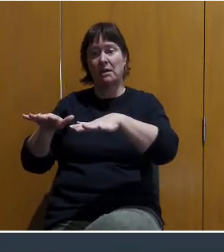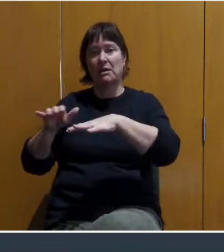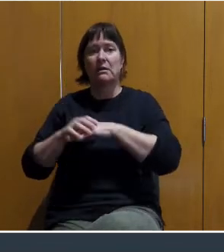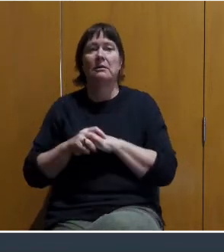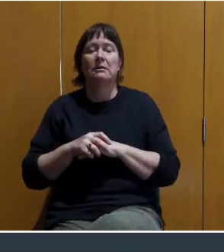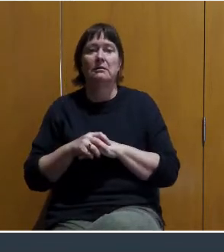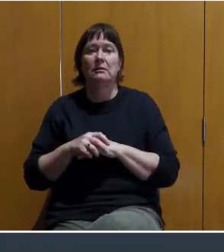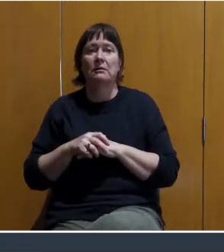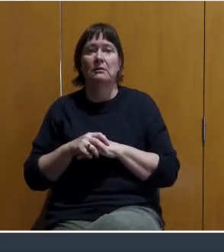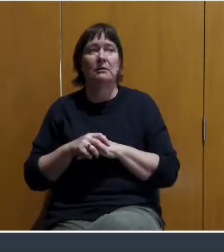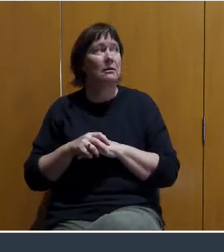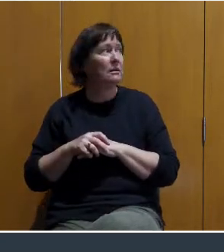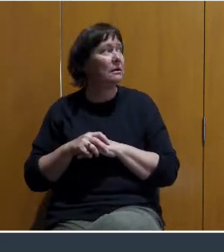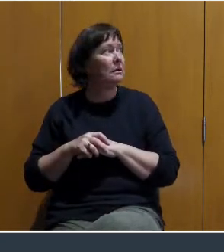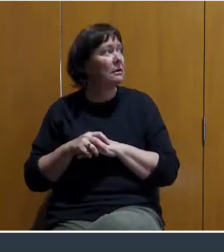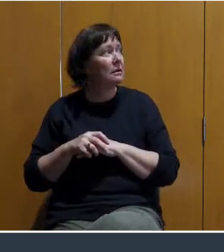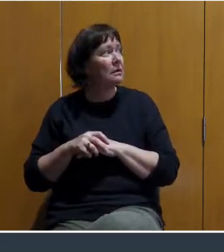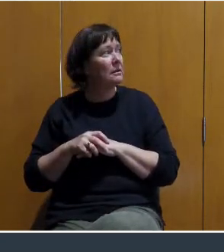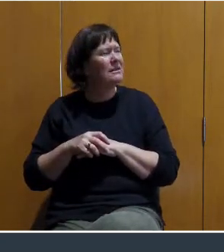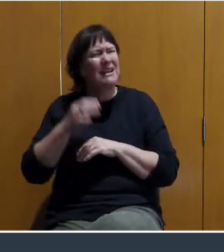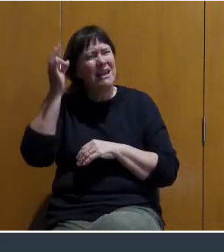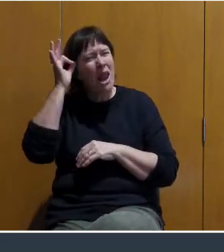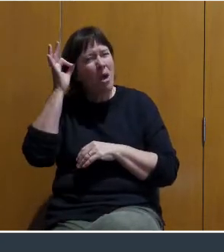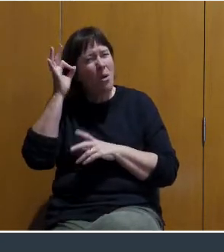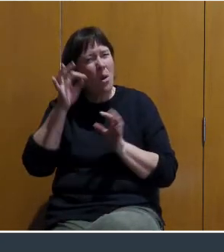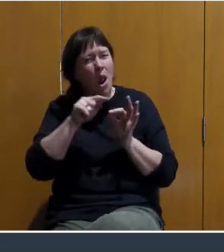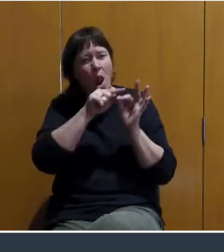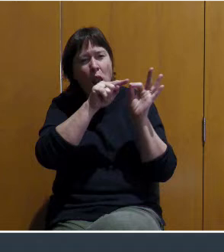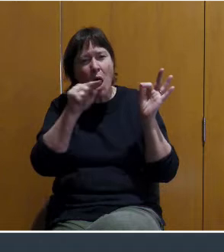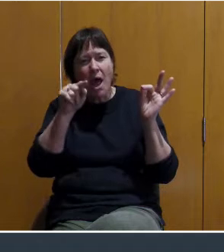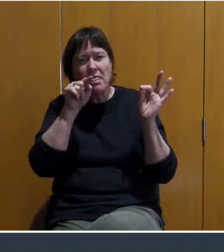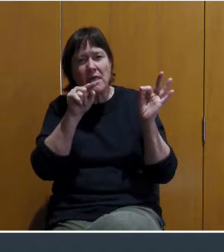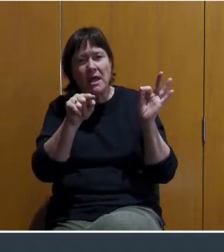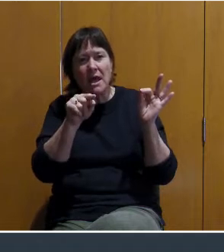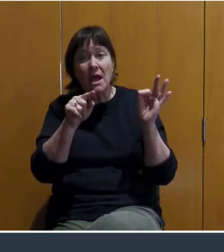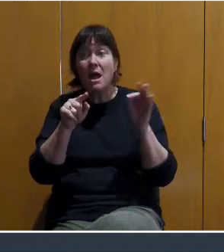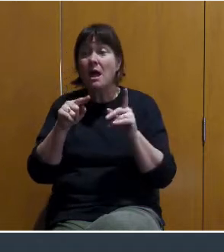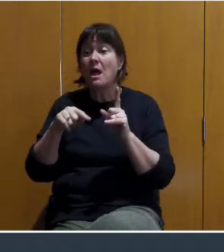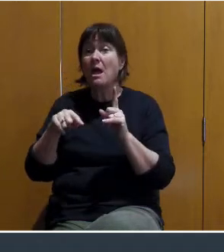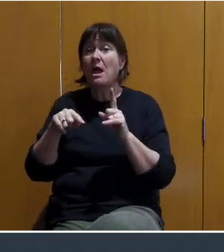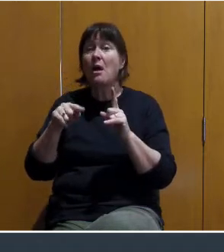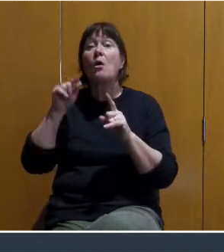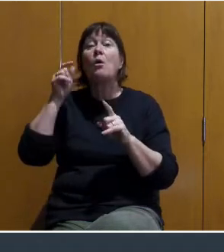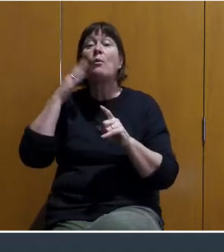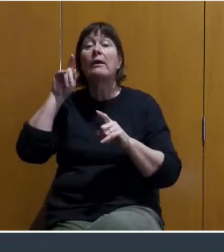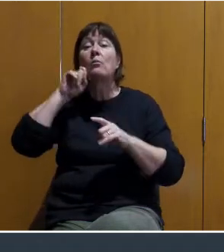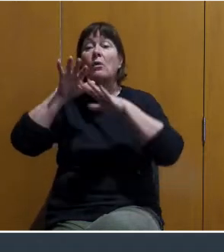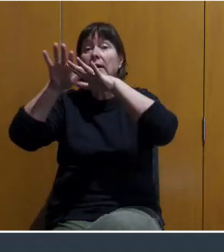so I'm sure there's a yellow line there. Also, they feed in this area at low tide.